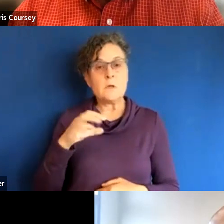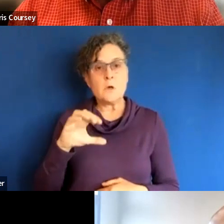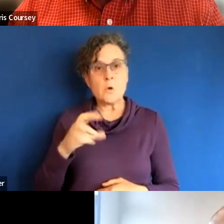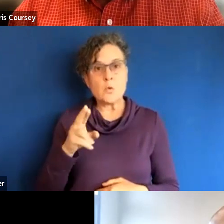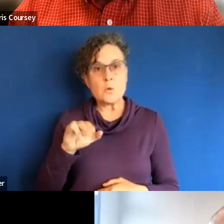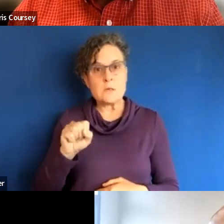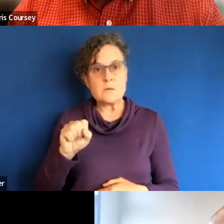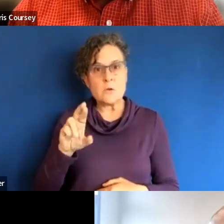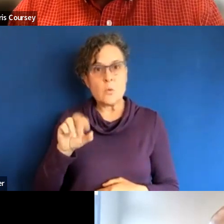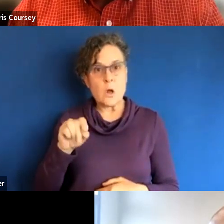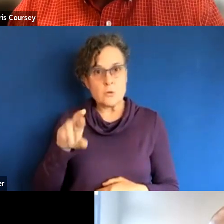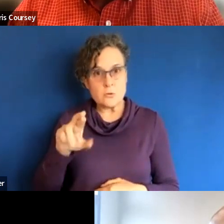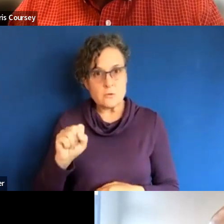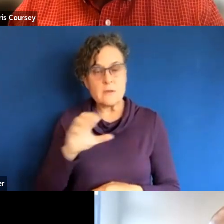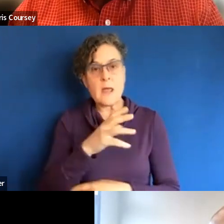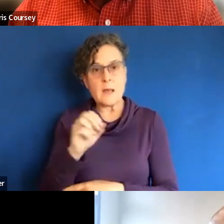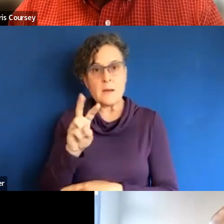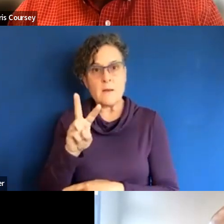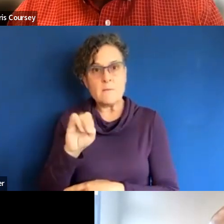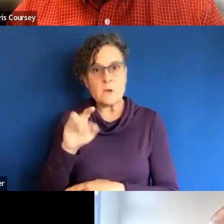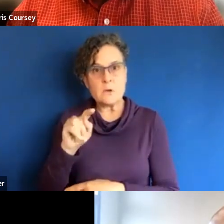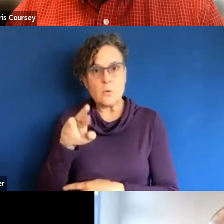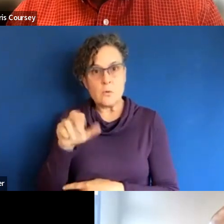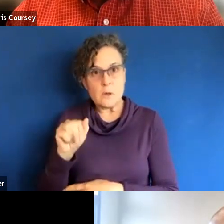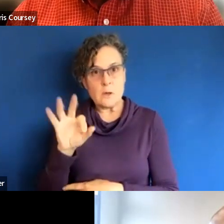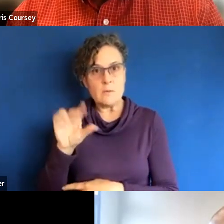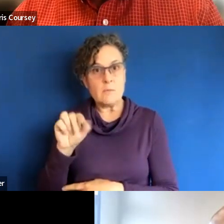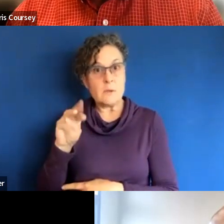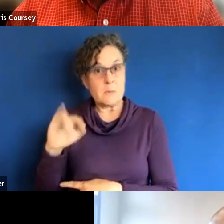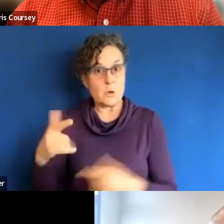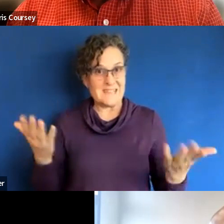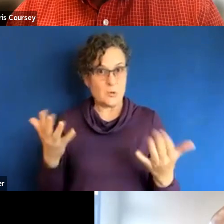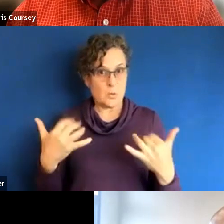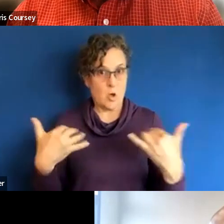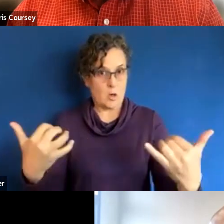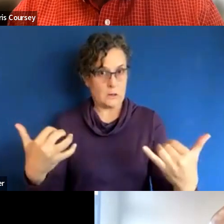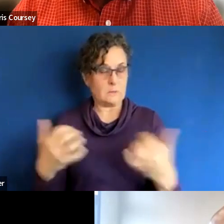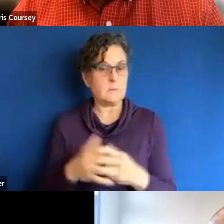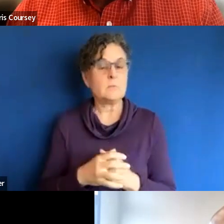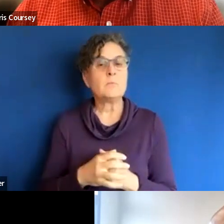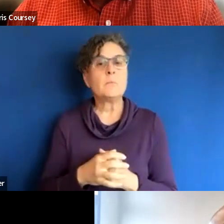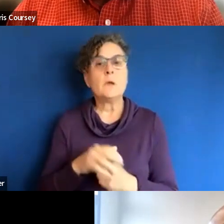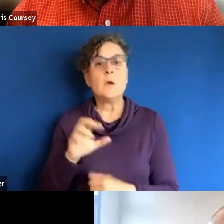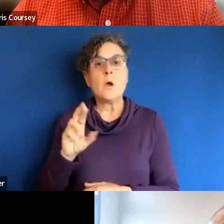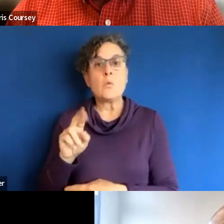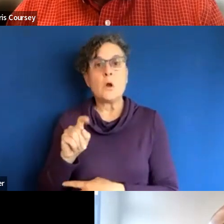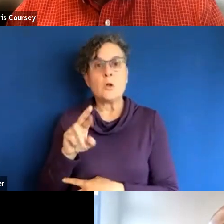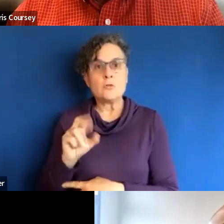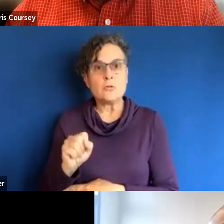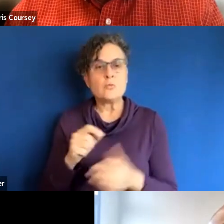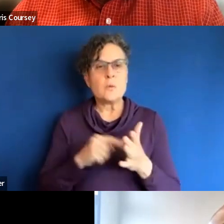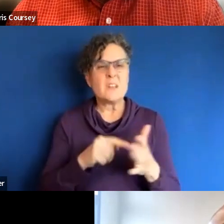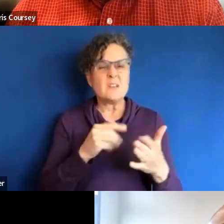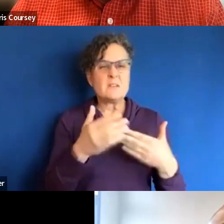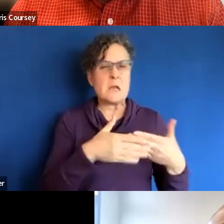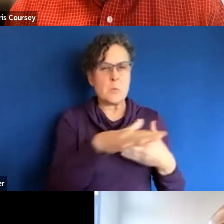are in the audience with us today. Rogers represents the area around the Veterans Building, and